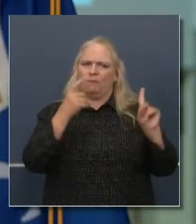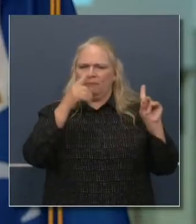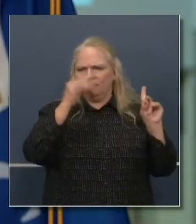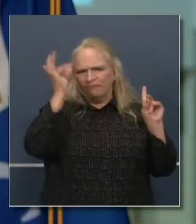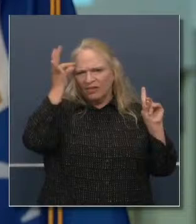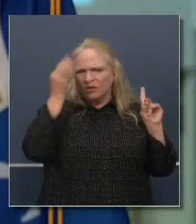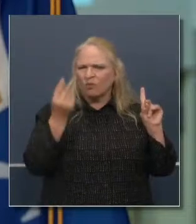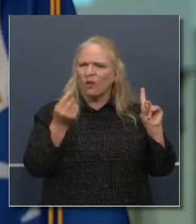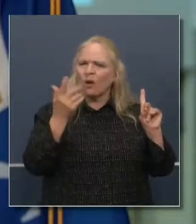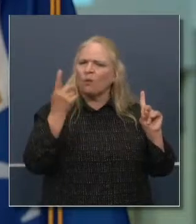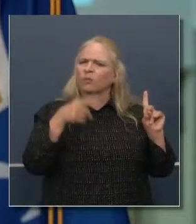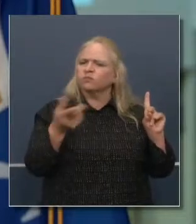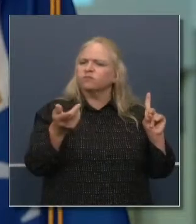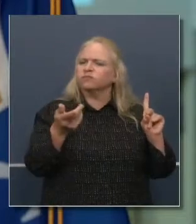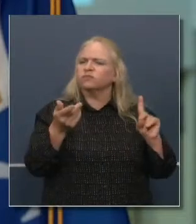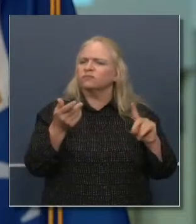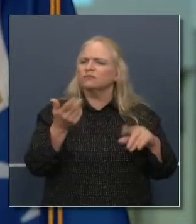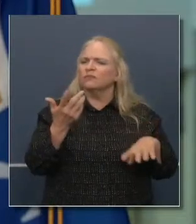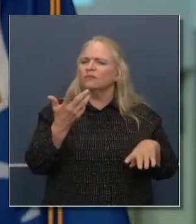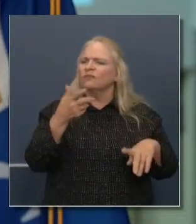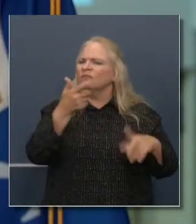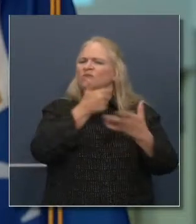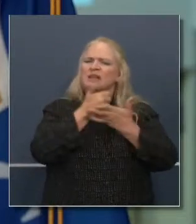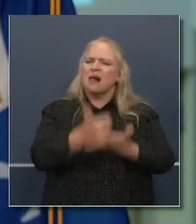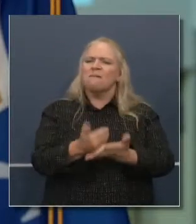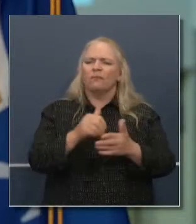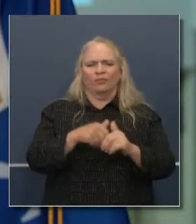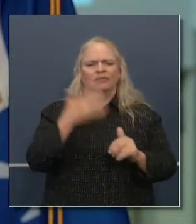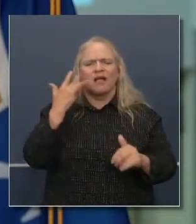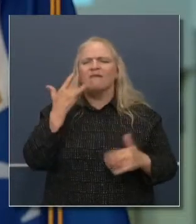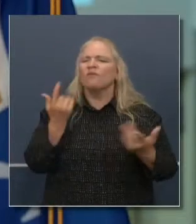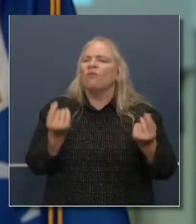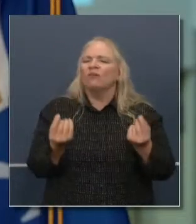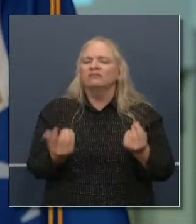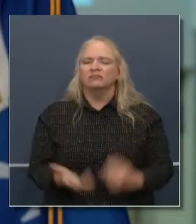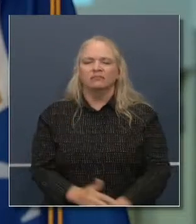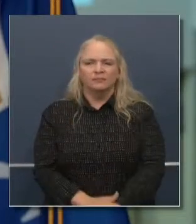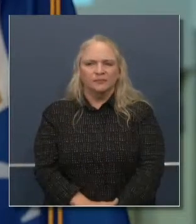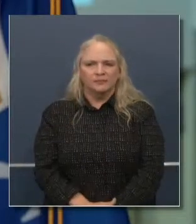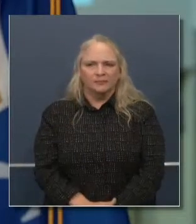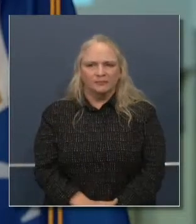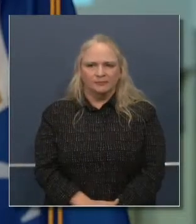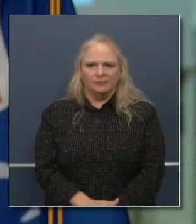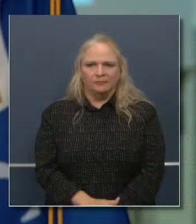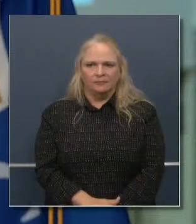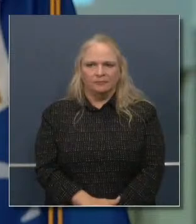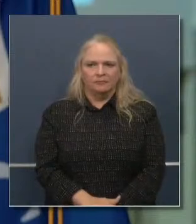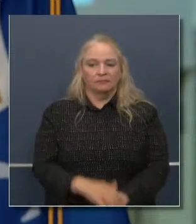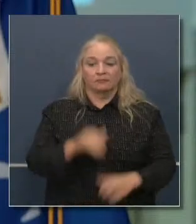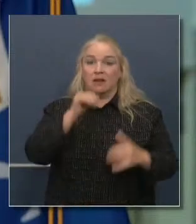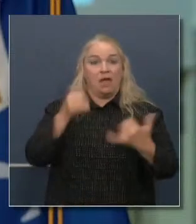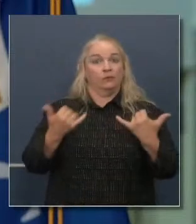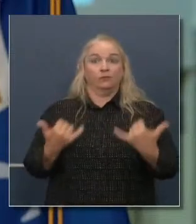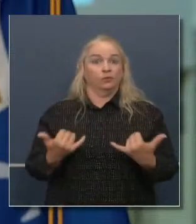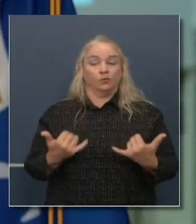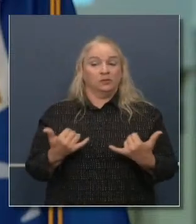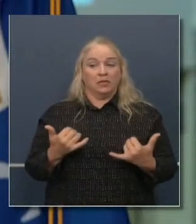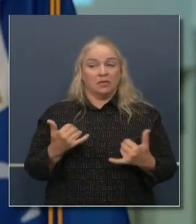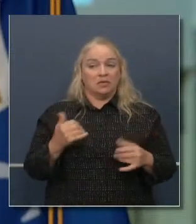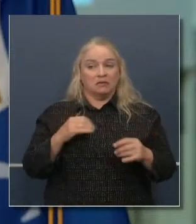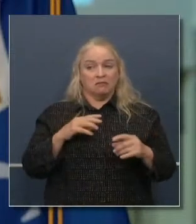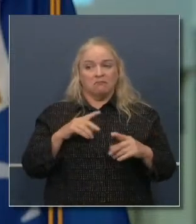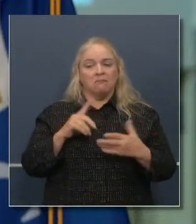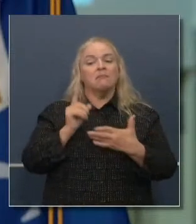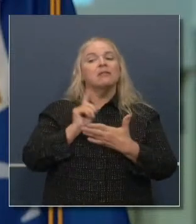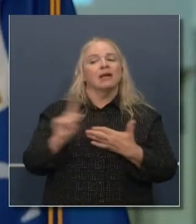of aid that you'd be looking for in today's call. Yeah, I've not in today's call, but I mentioned this last week, and thank you